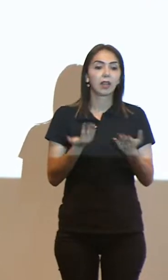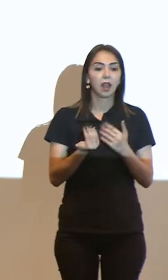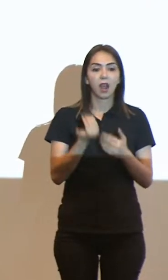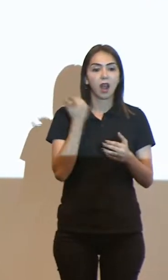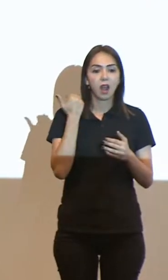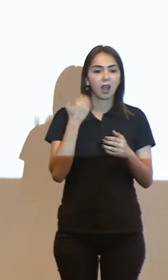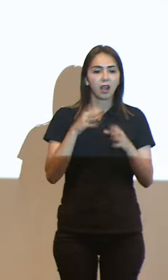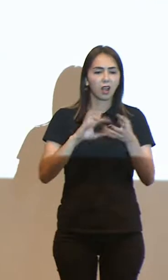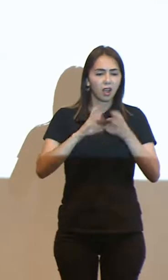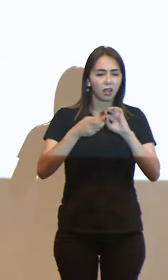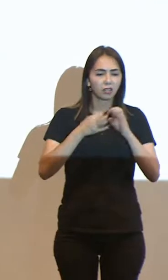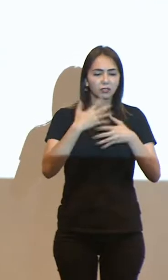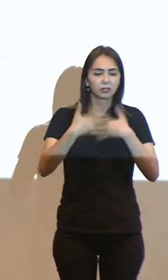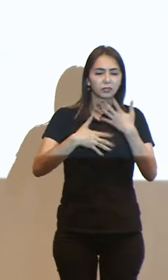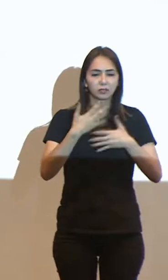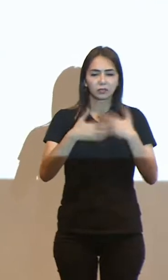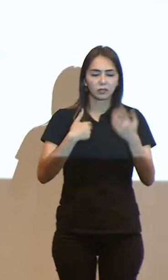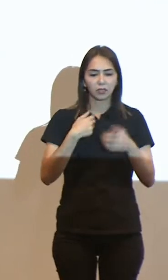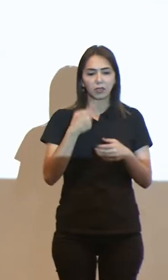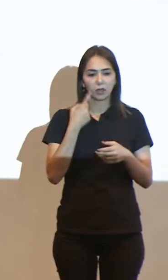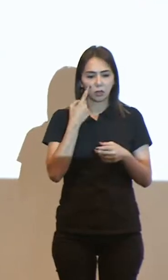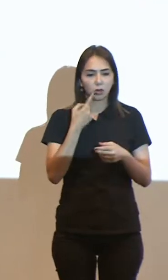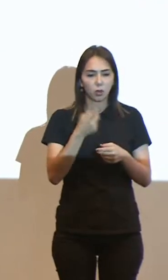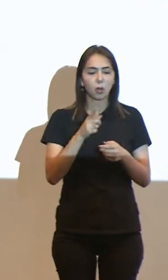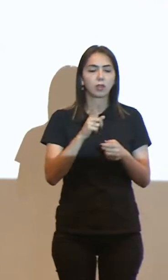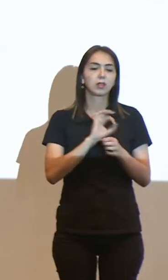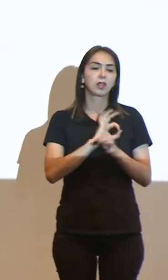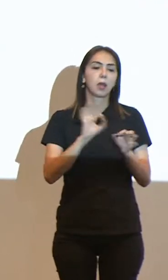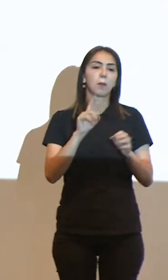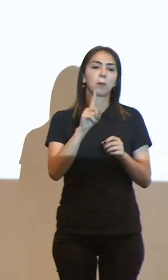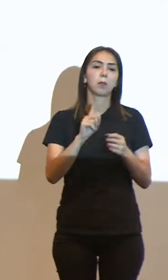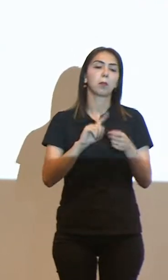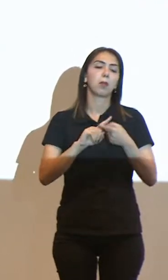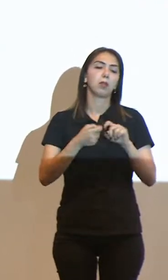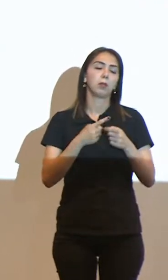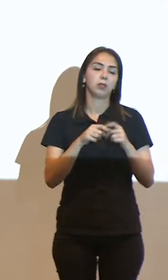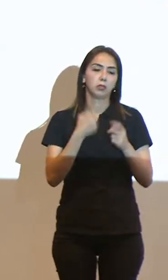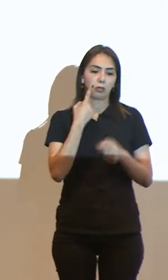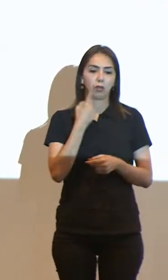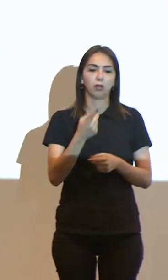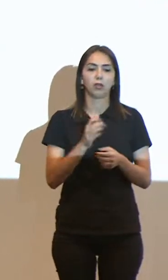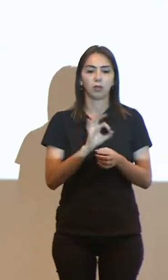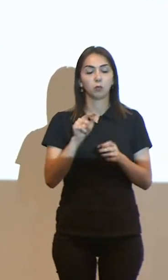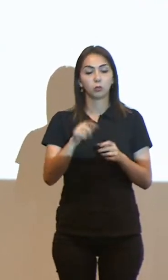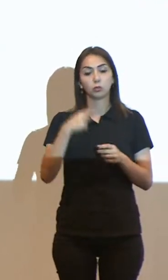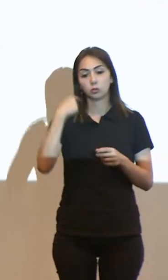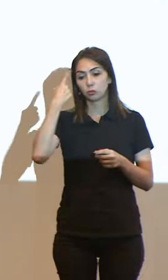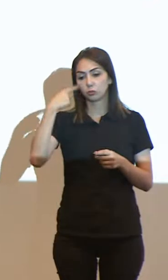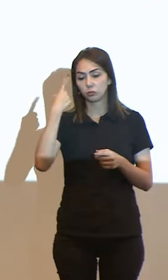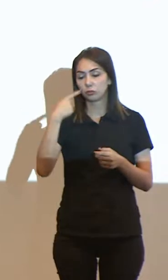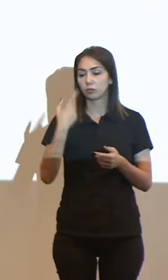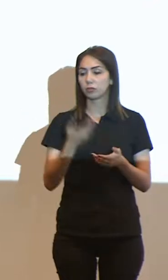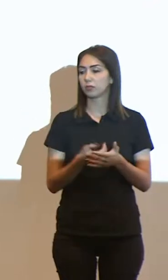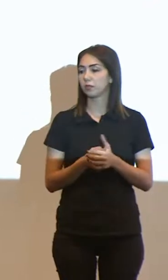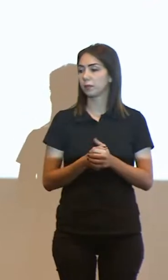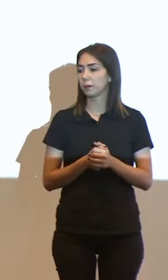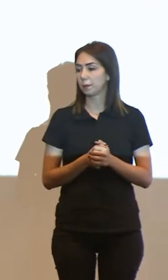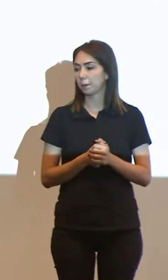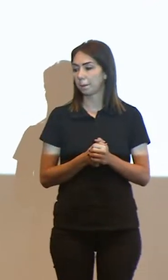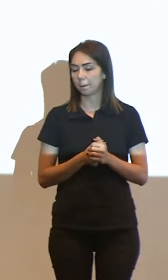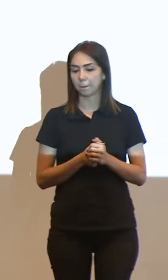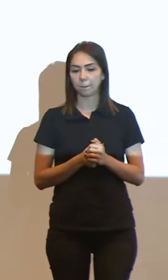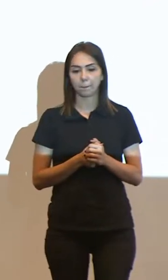talk about the randomness because there is a certain mat behind this